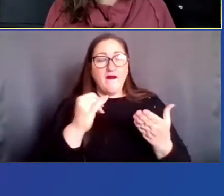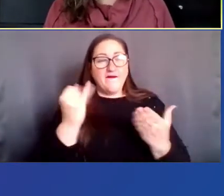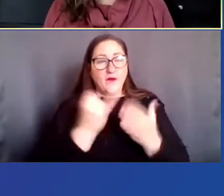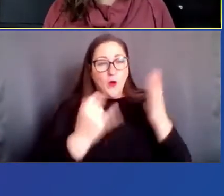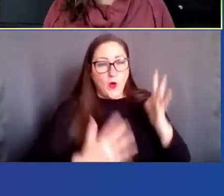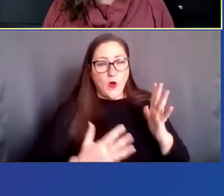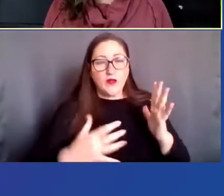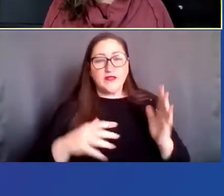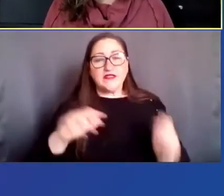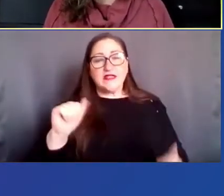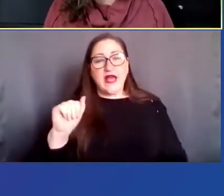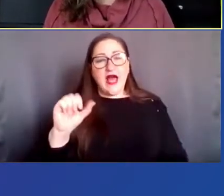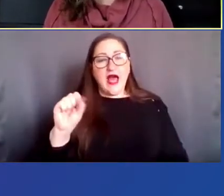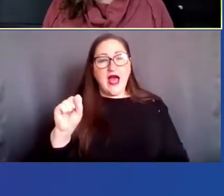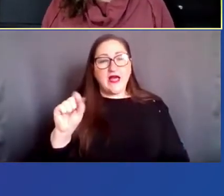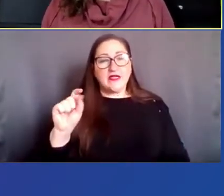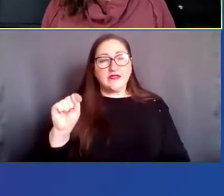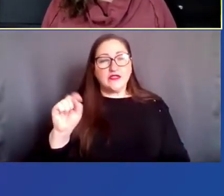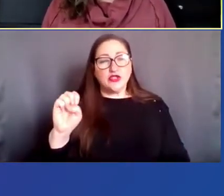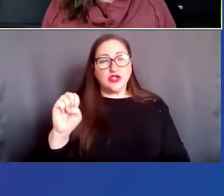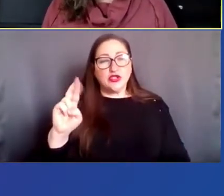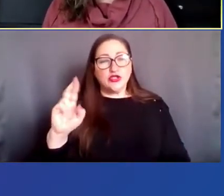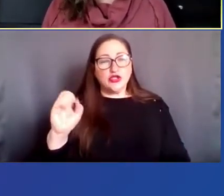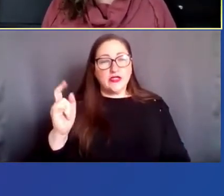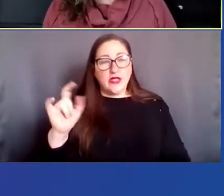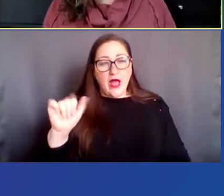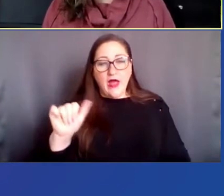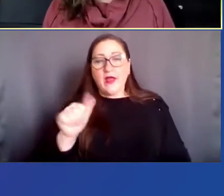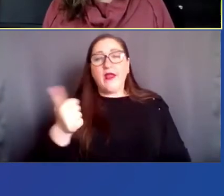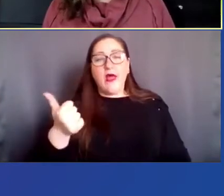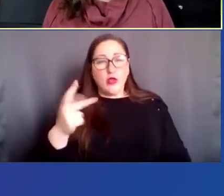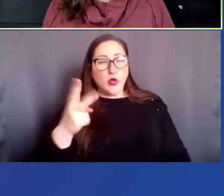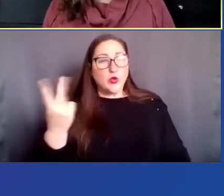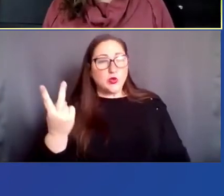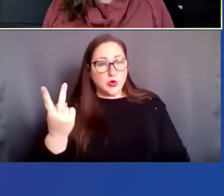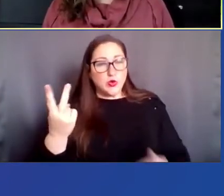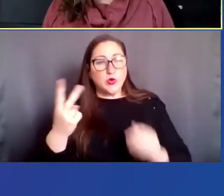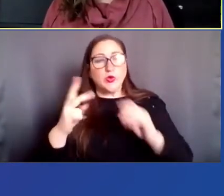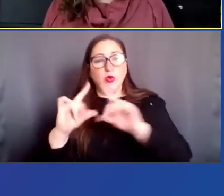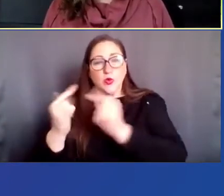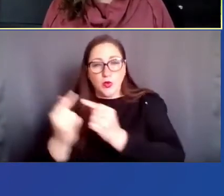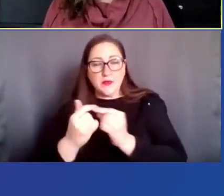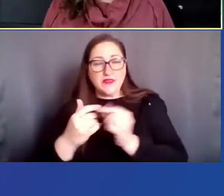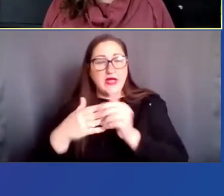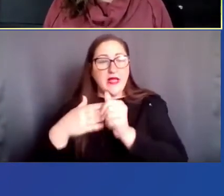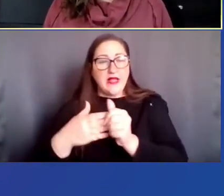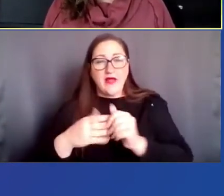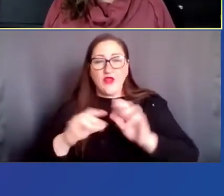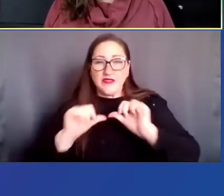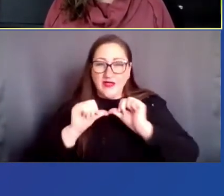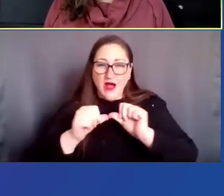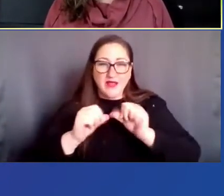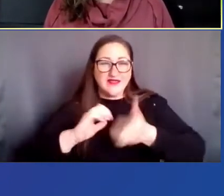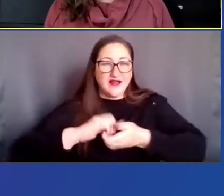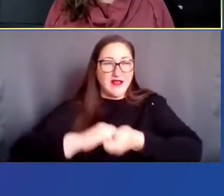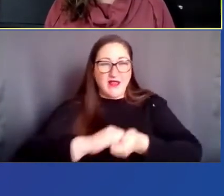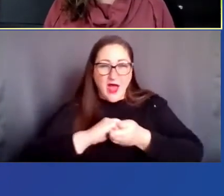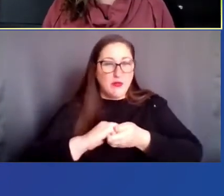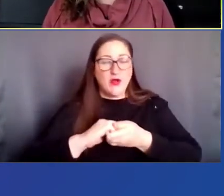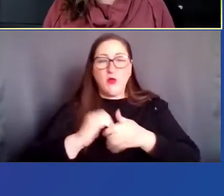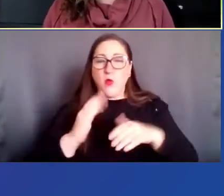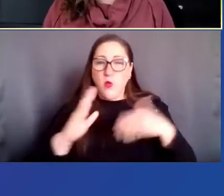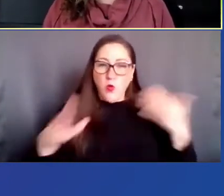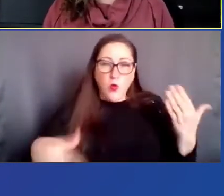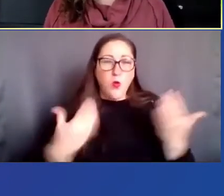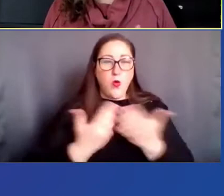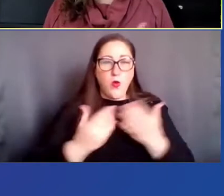are two other organizations that I'm part of leading. There is a constant collaborative element that the voices of the group are what